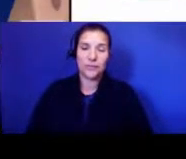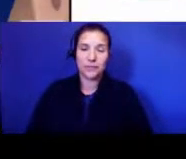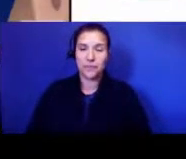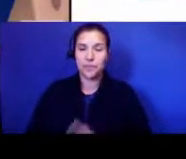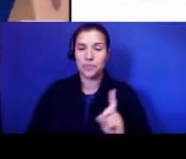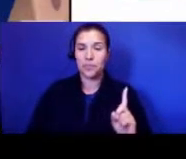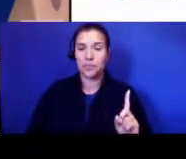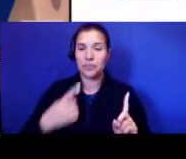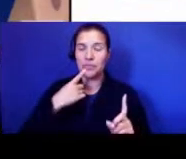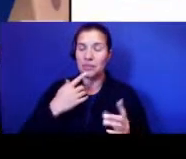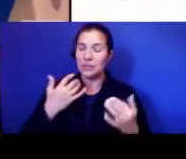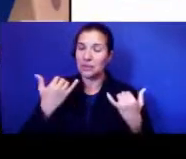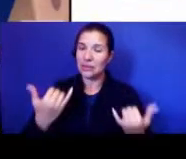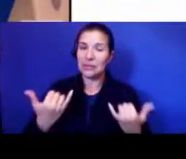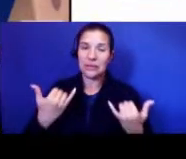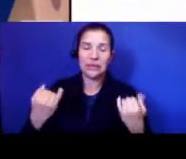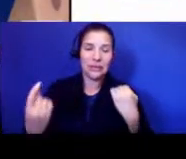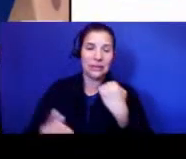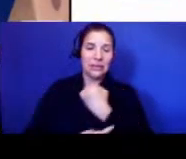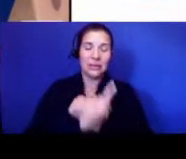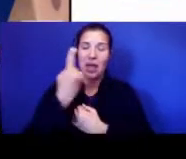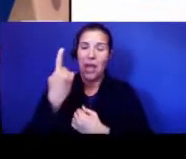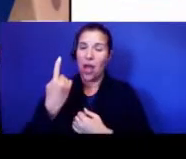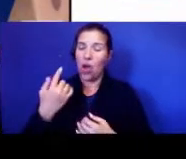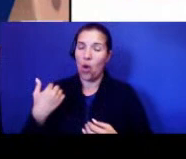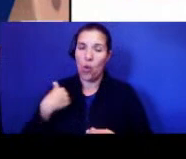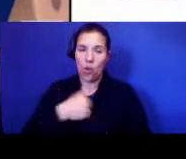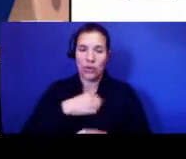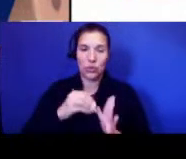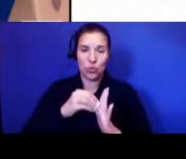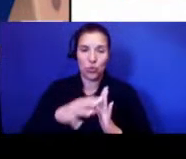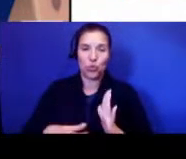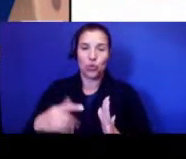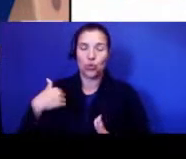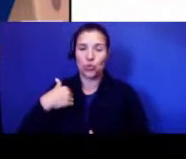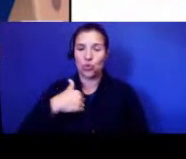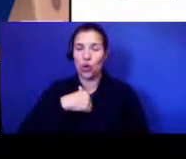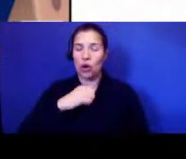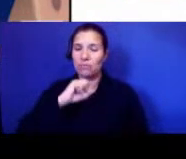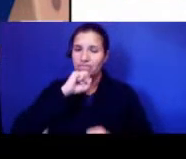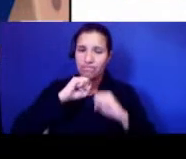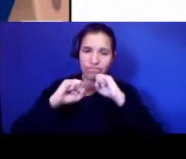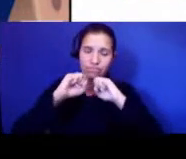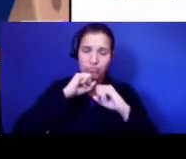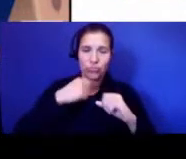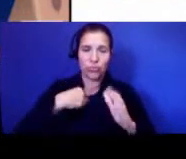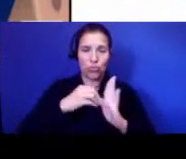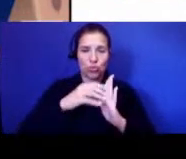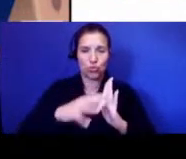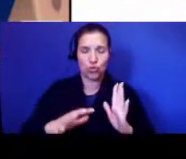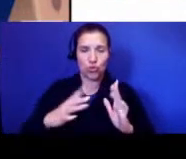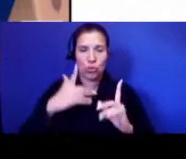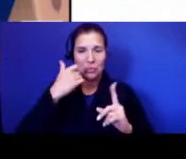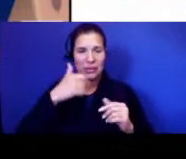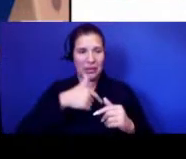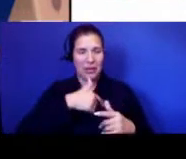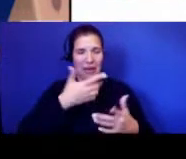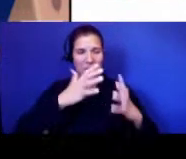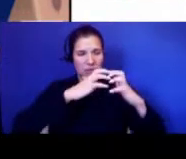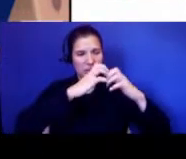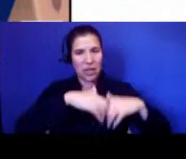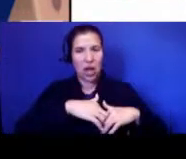More than ever, our students are facing book bans, tearing down of comprehensive sex